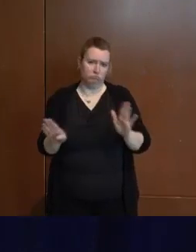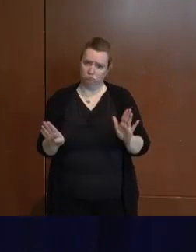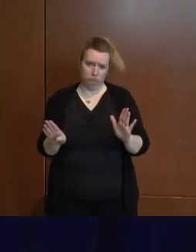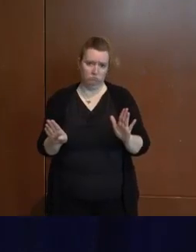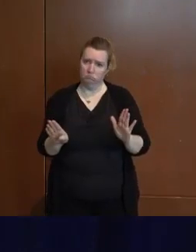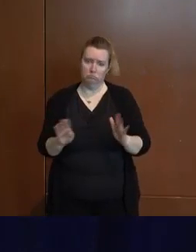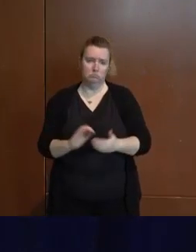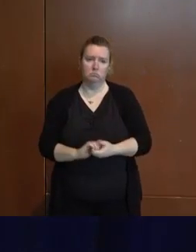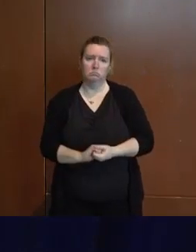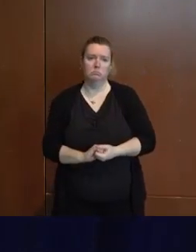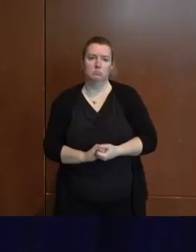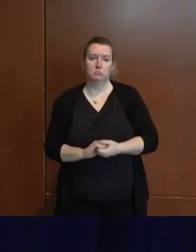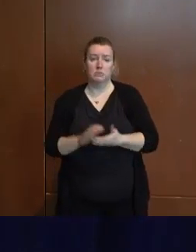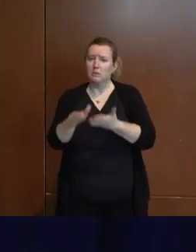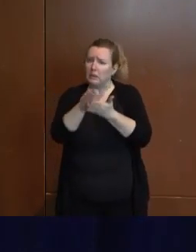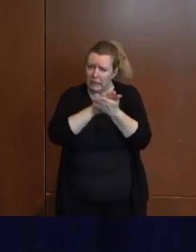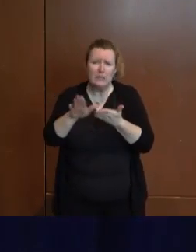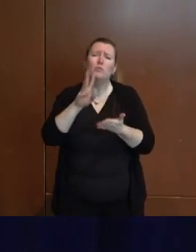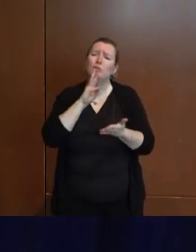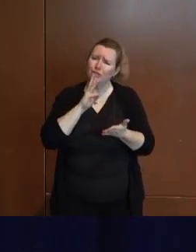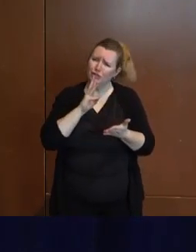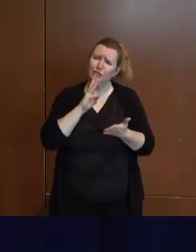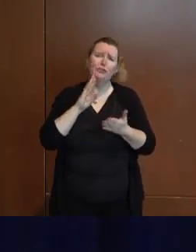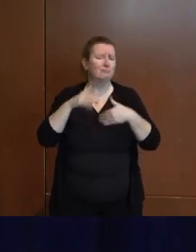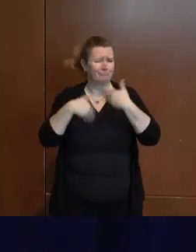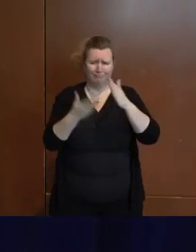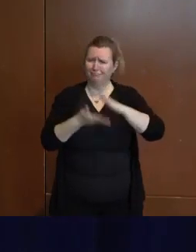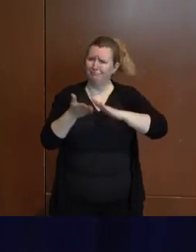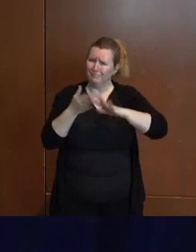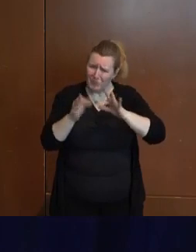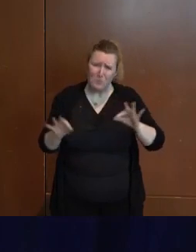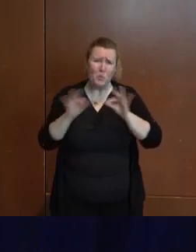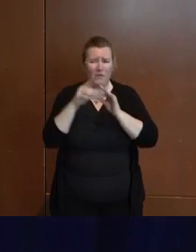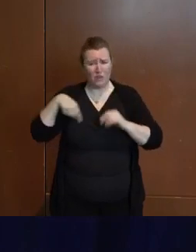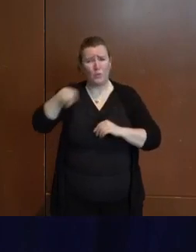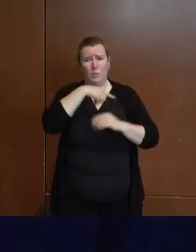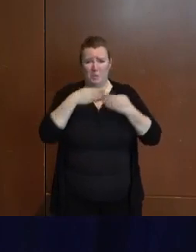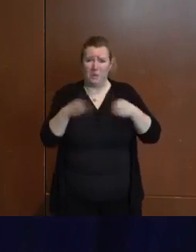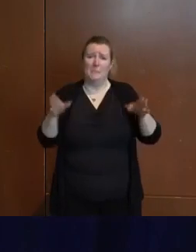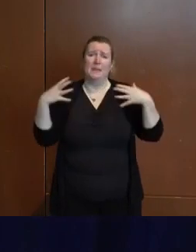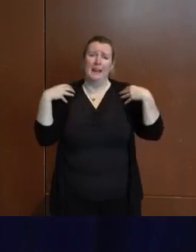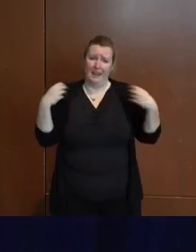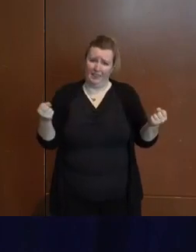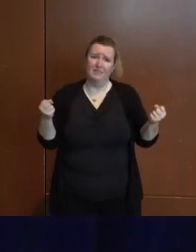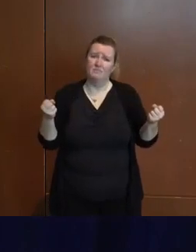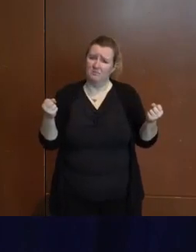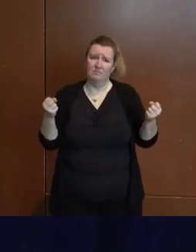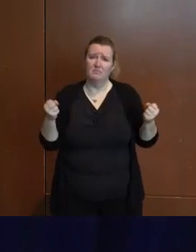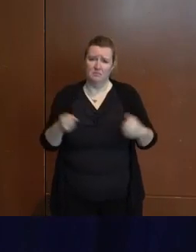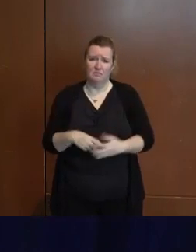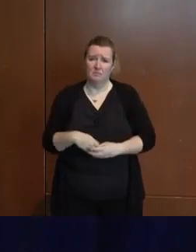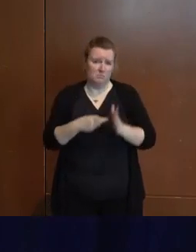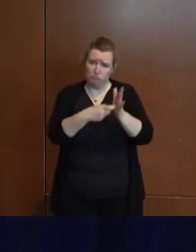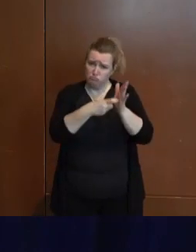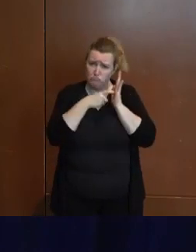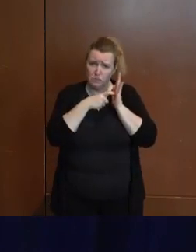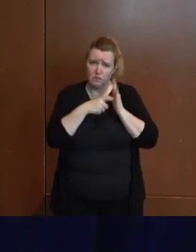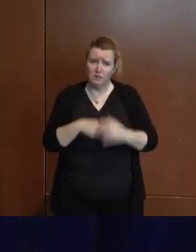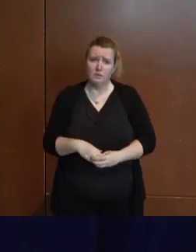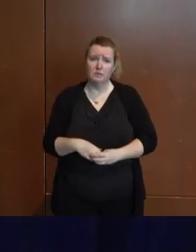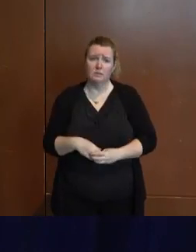water, obviously, is essential for public health at any time and at all times, but it's especially critical